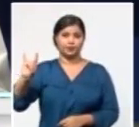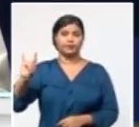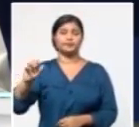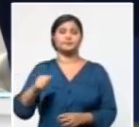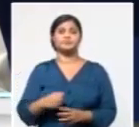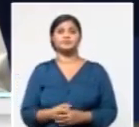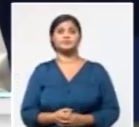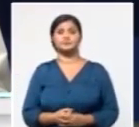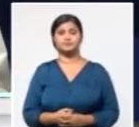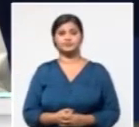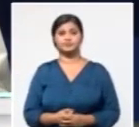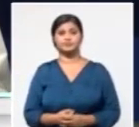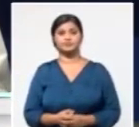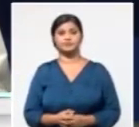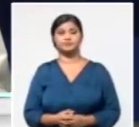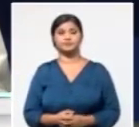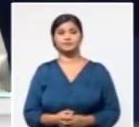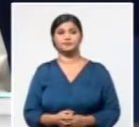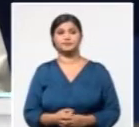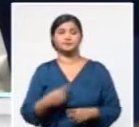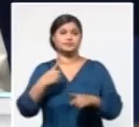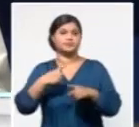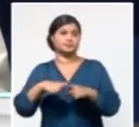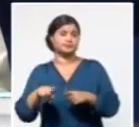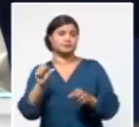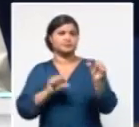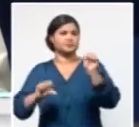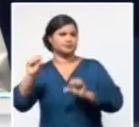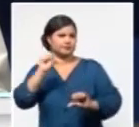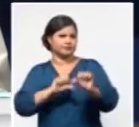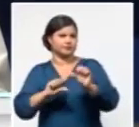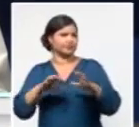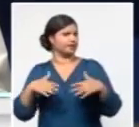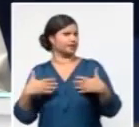419 in the laboratory of the Civil Defense,